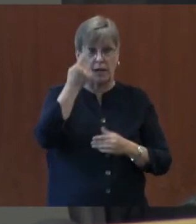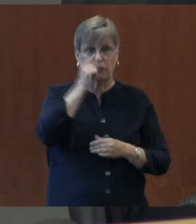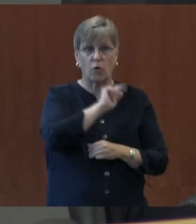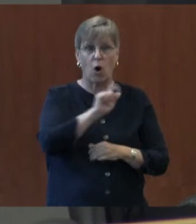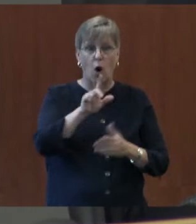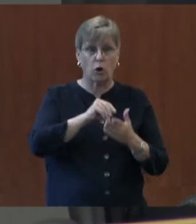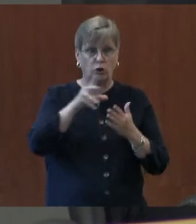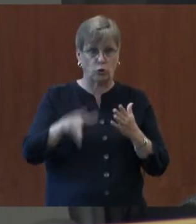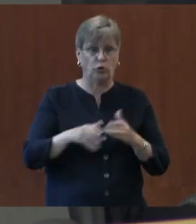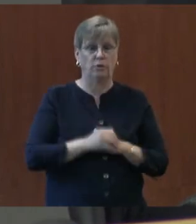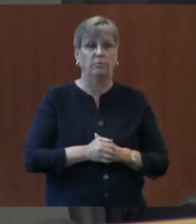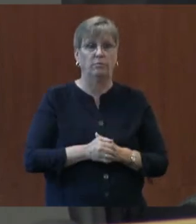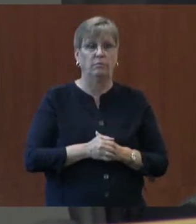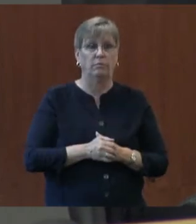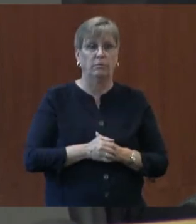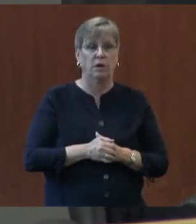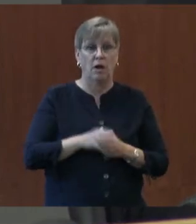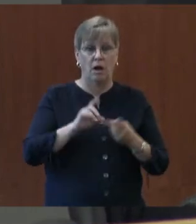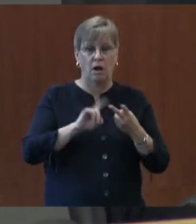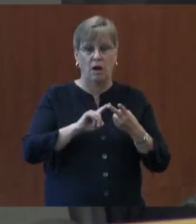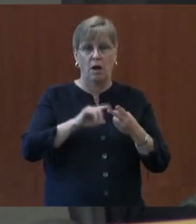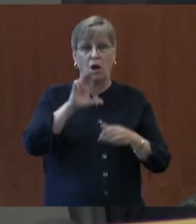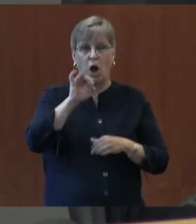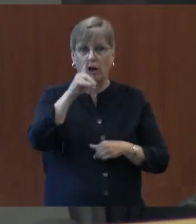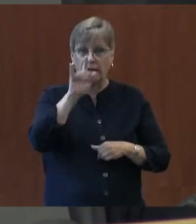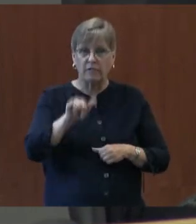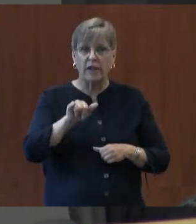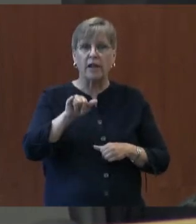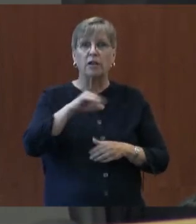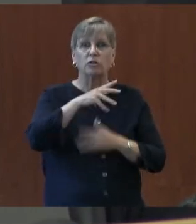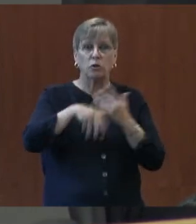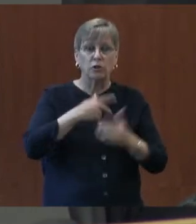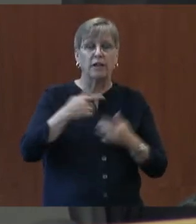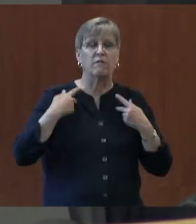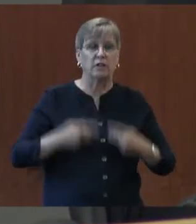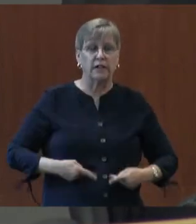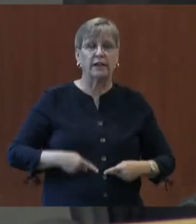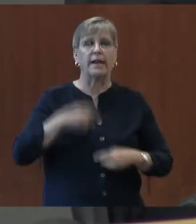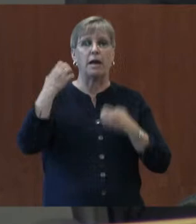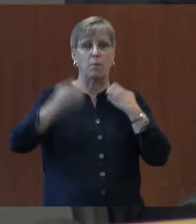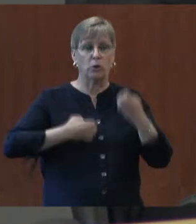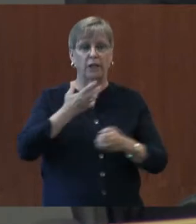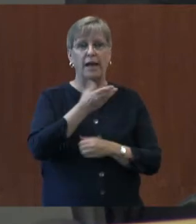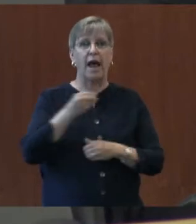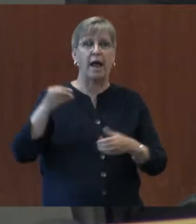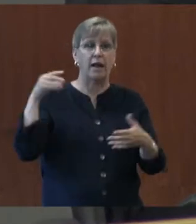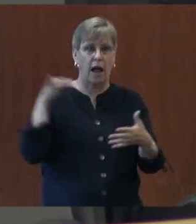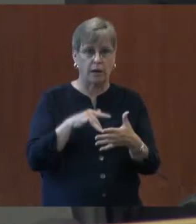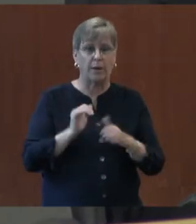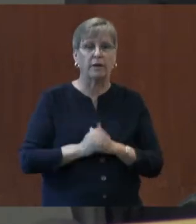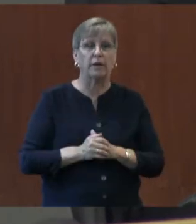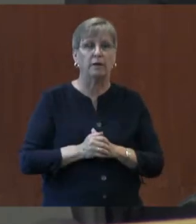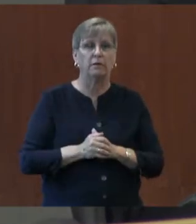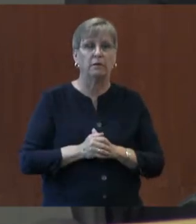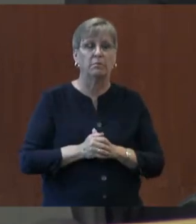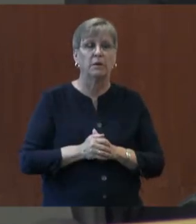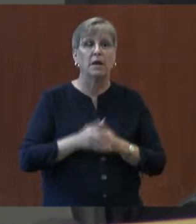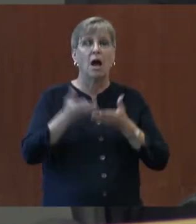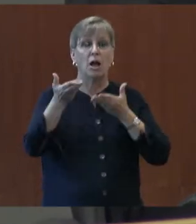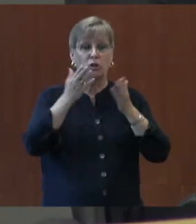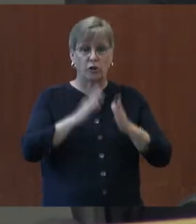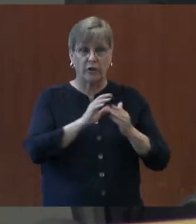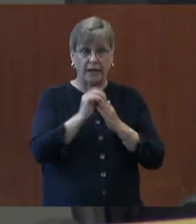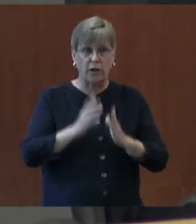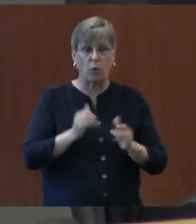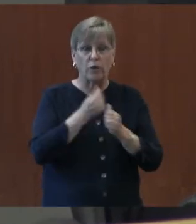all students, cognitively, socially, physically, emotionally, and academically, and is a servant leader with a